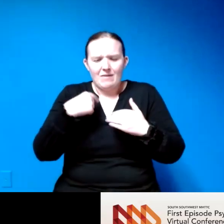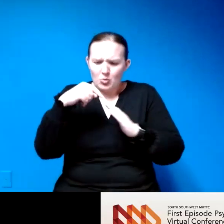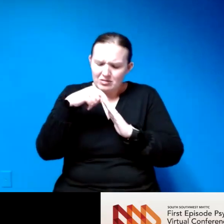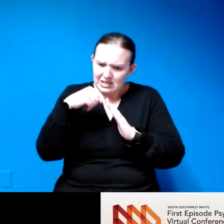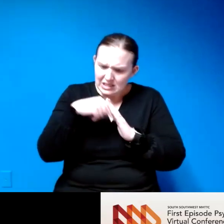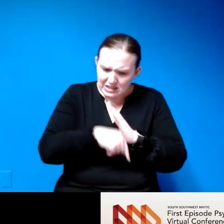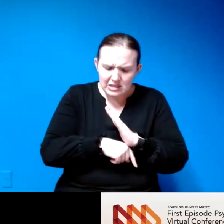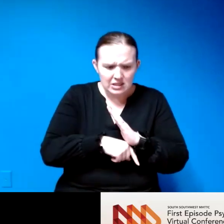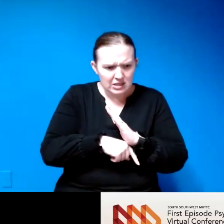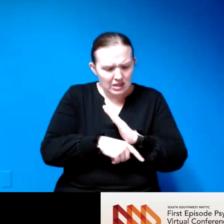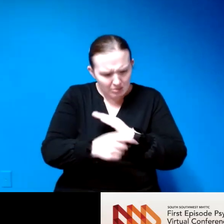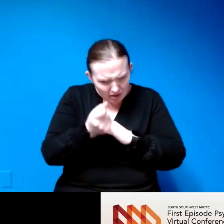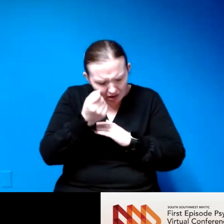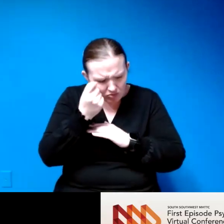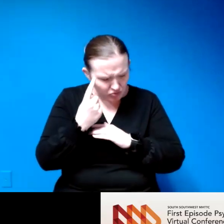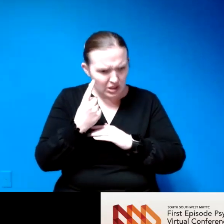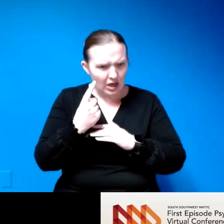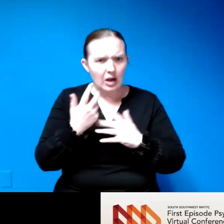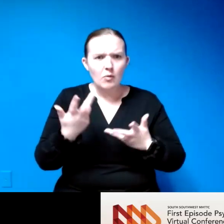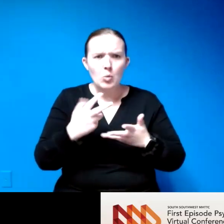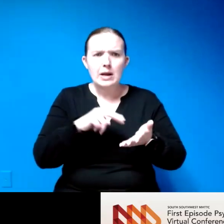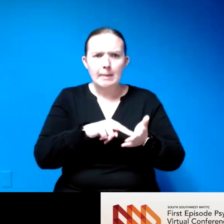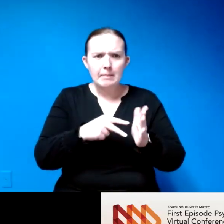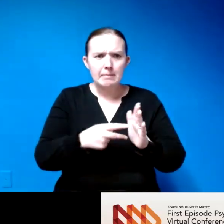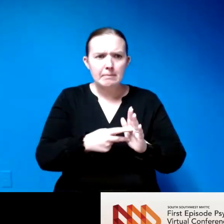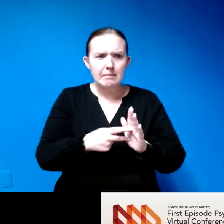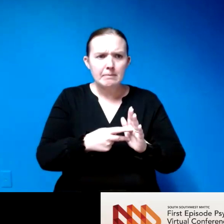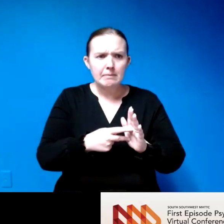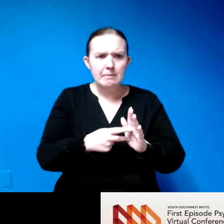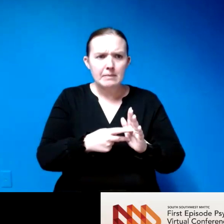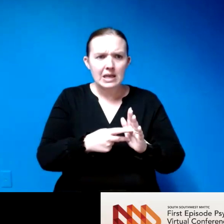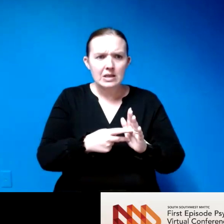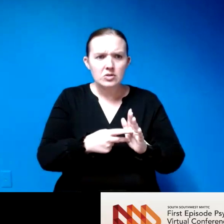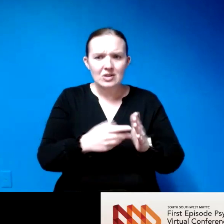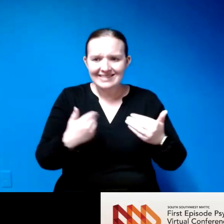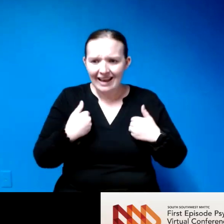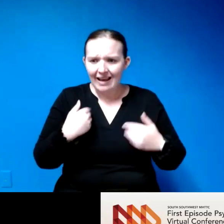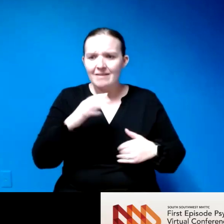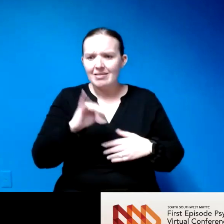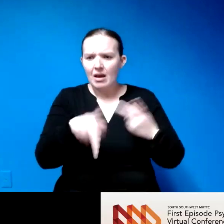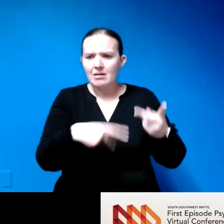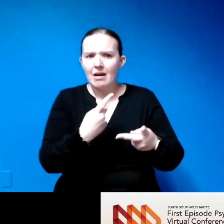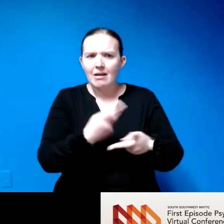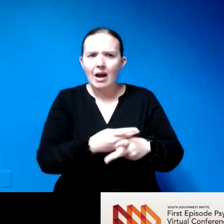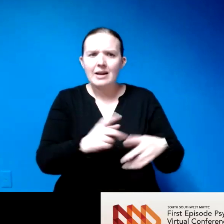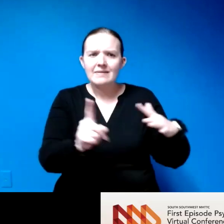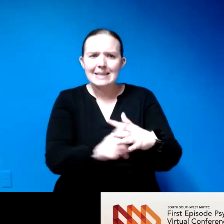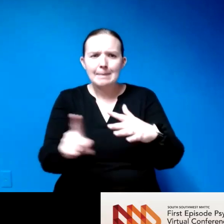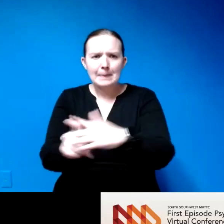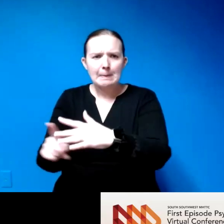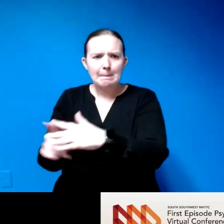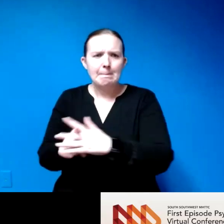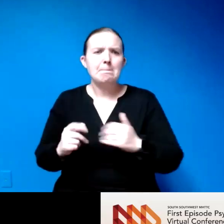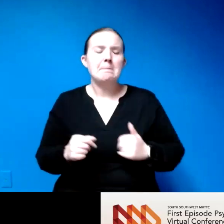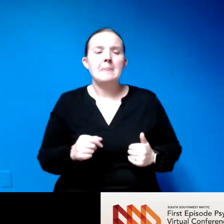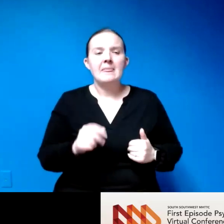more humane understanding of what it means to cope with situations like this, symptoms like this. So that's